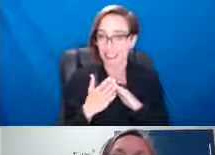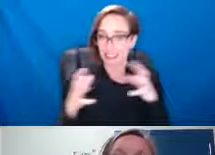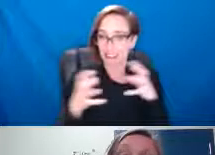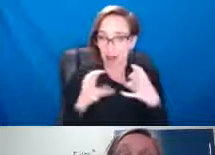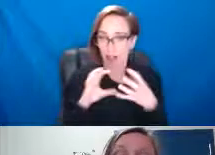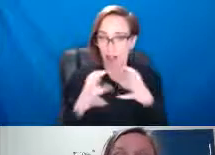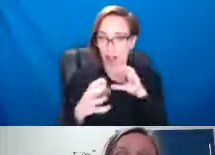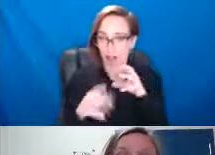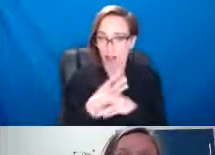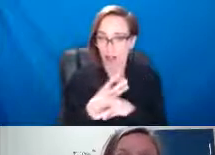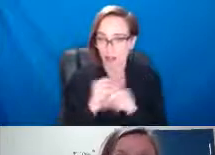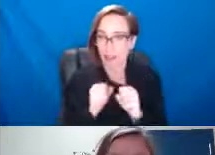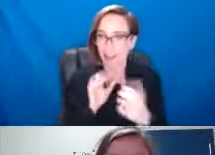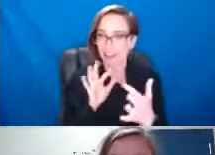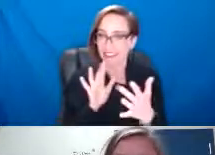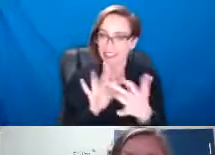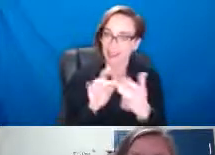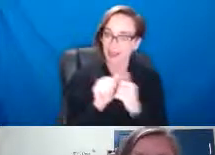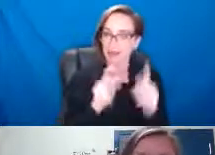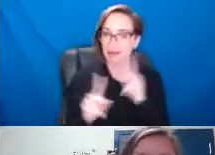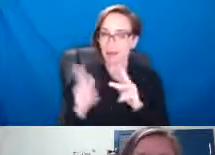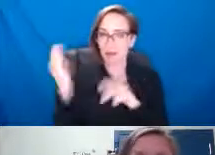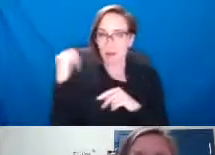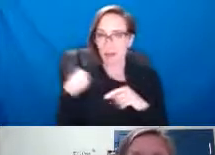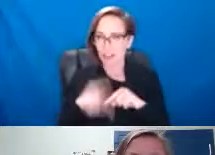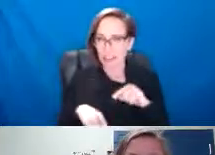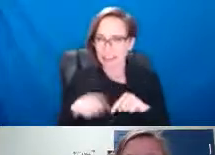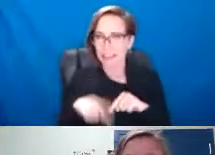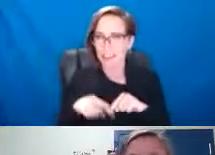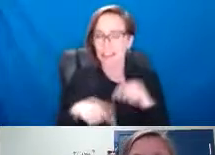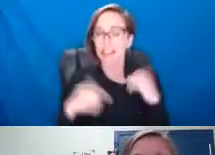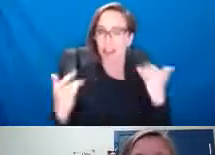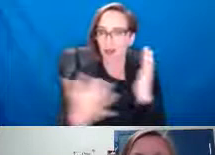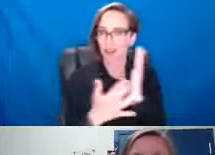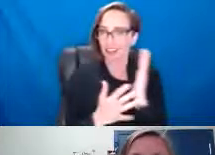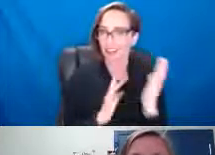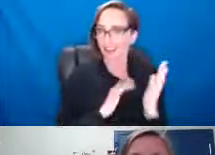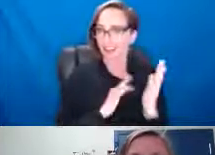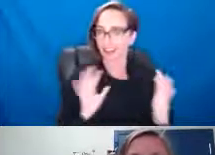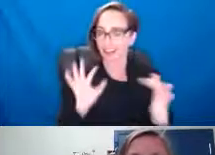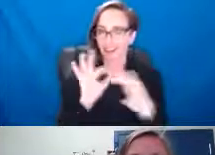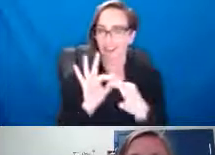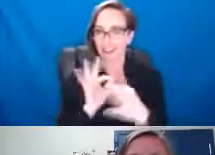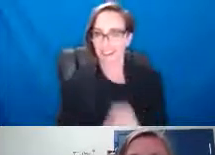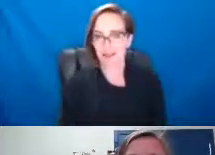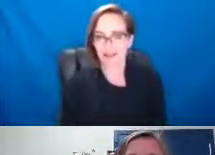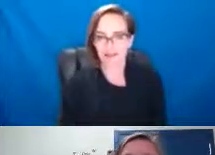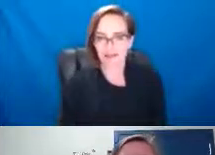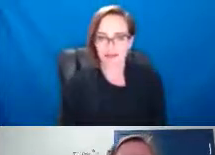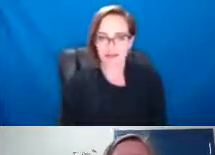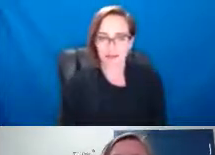able to connect with people that we weren't in the past. All right, moving on from there.